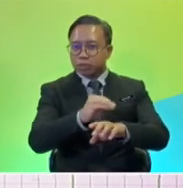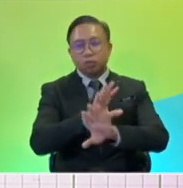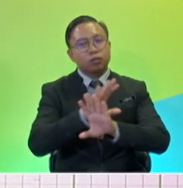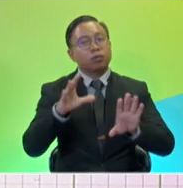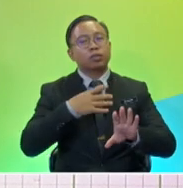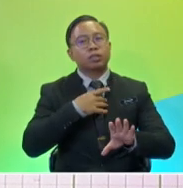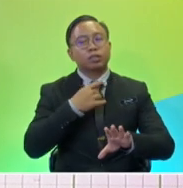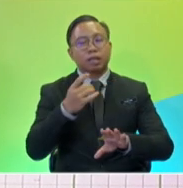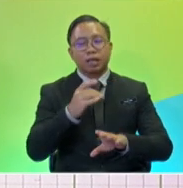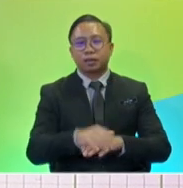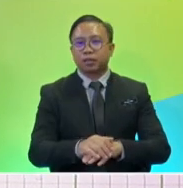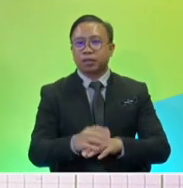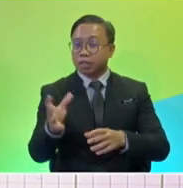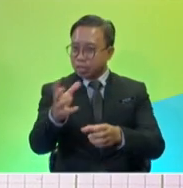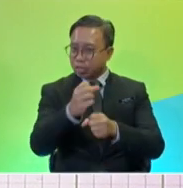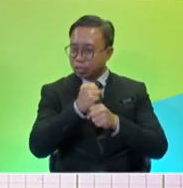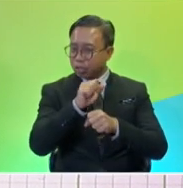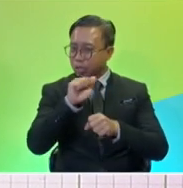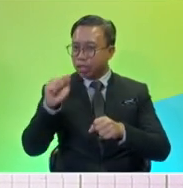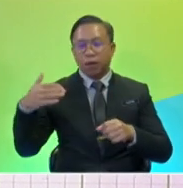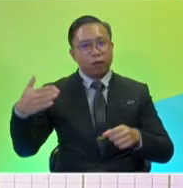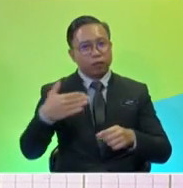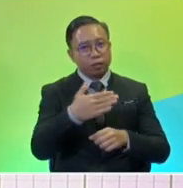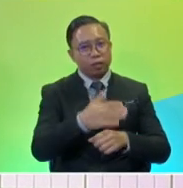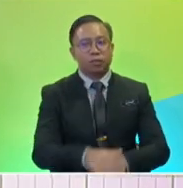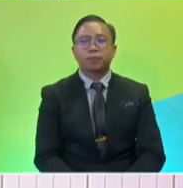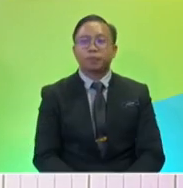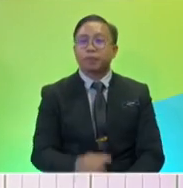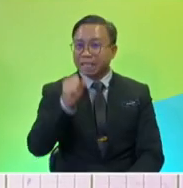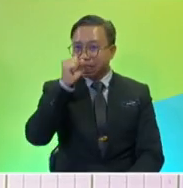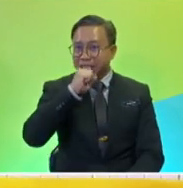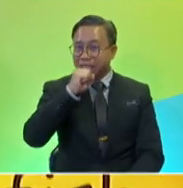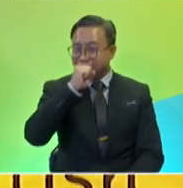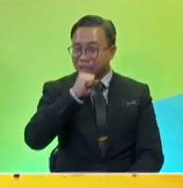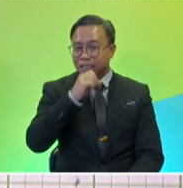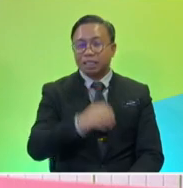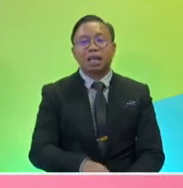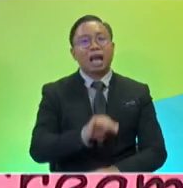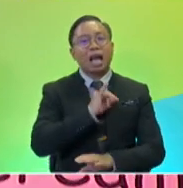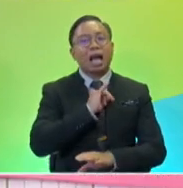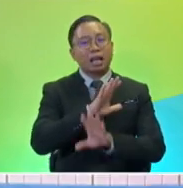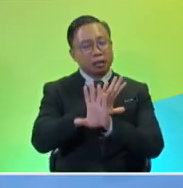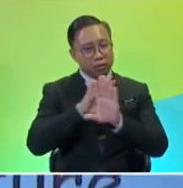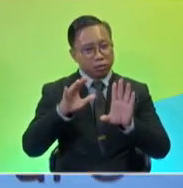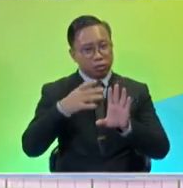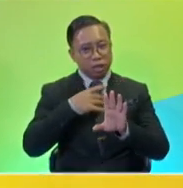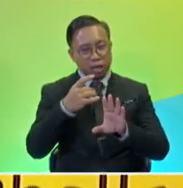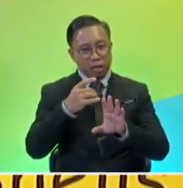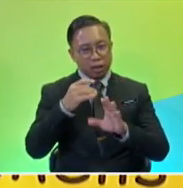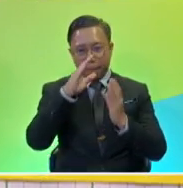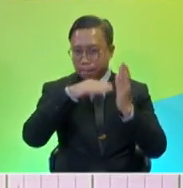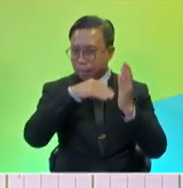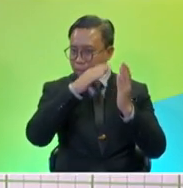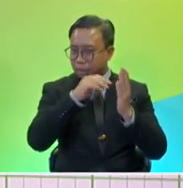I dislike catching a fish. I dislike eating ice cream. I dislike painting a picture. And